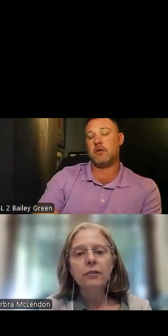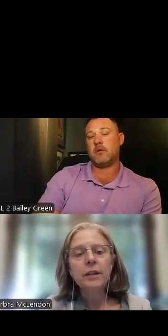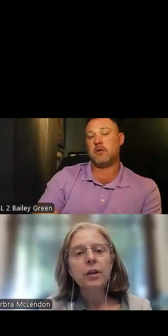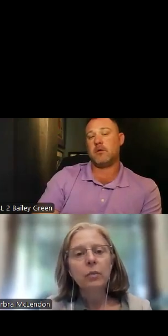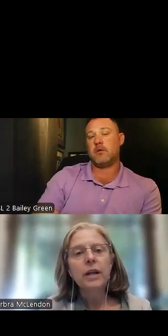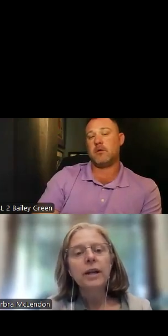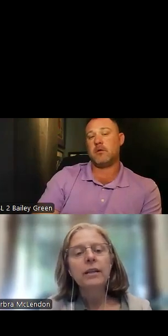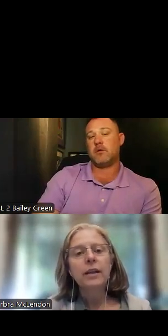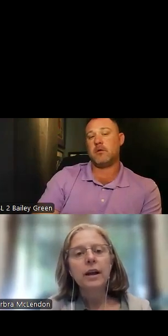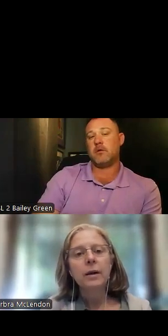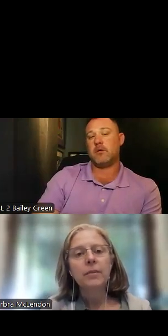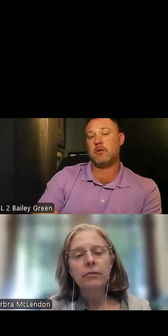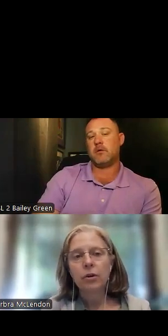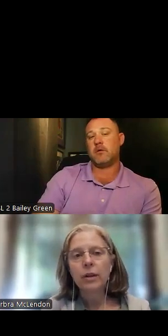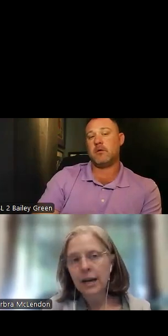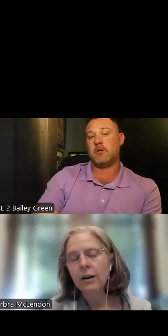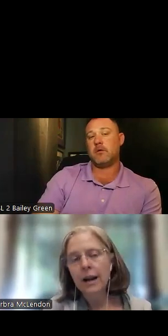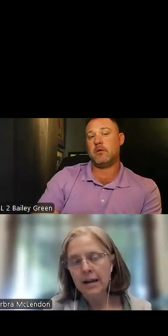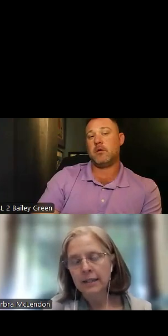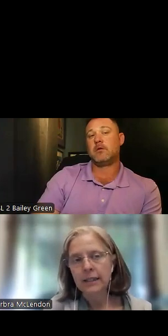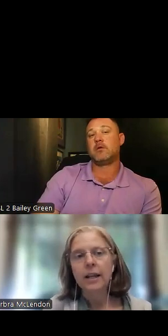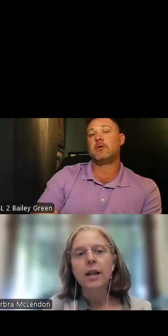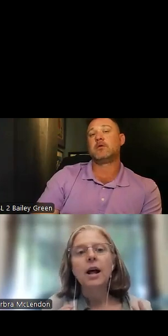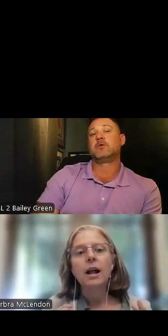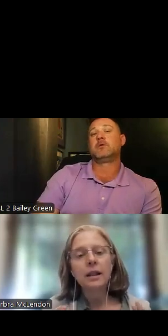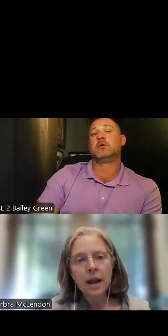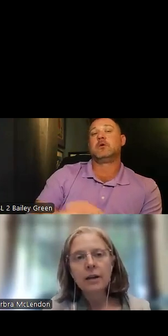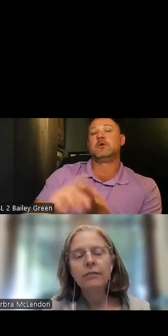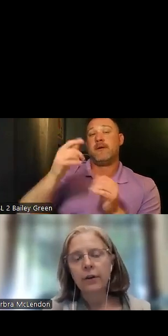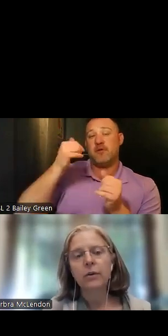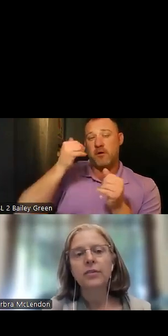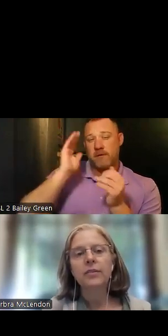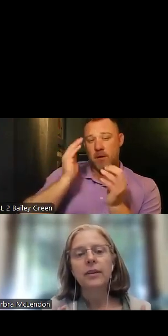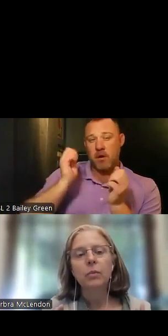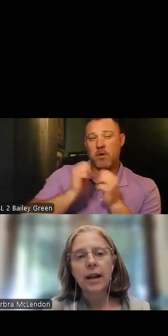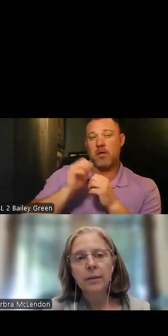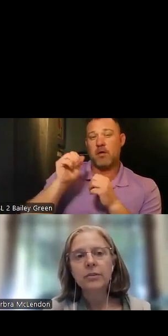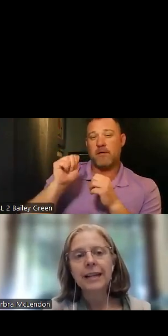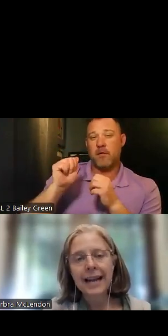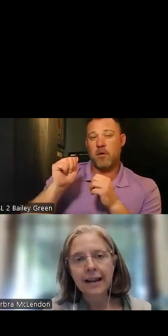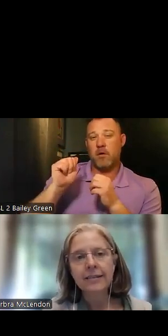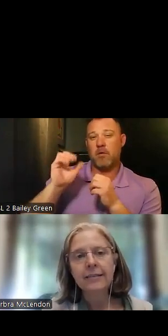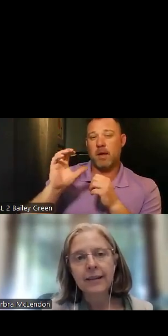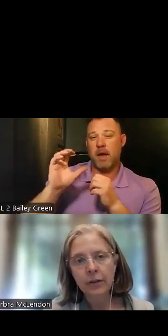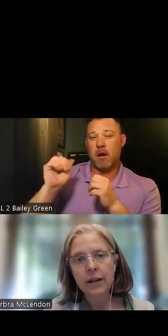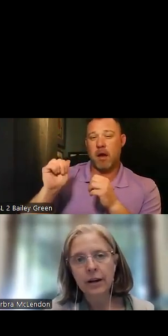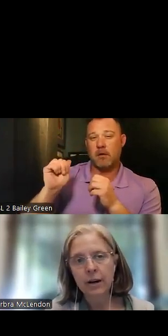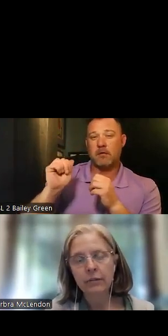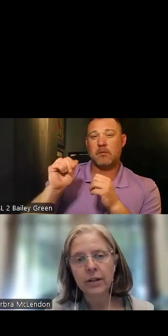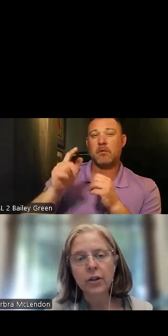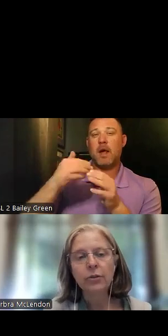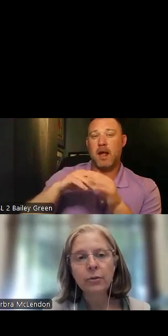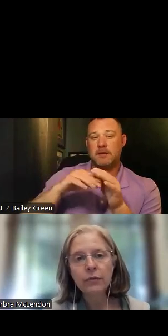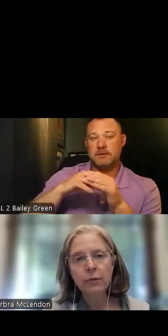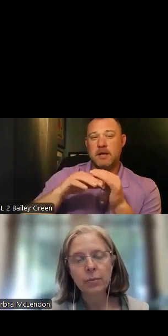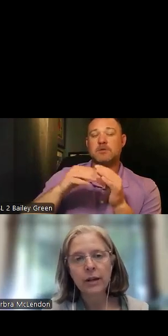If you're familiar with the Affordable Care Act, a lot of folks were able to get access to healthcare